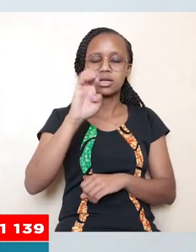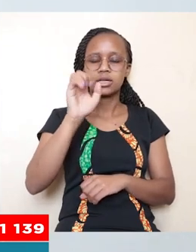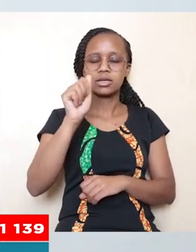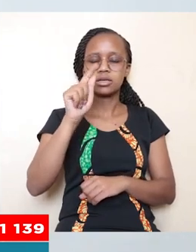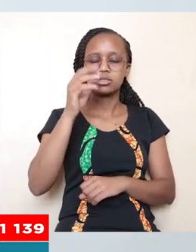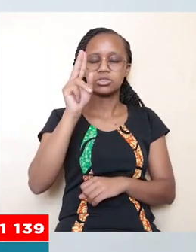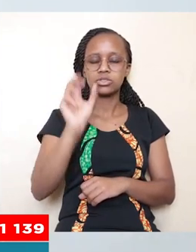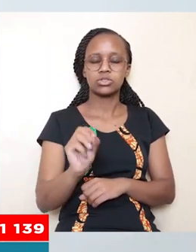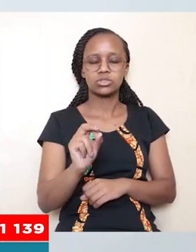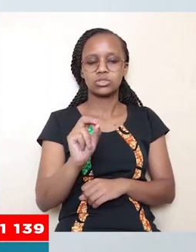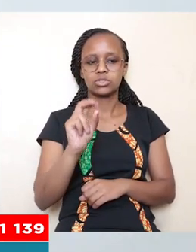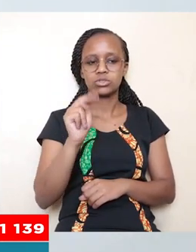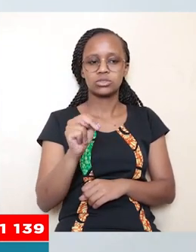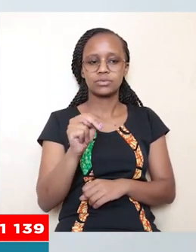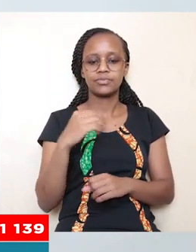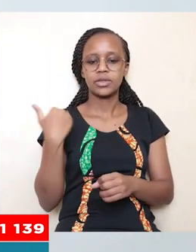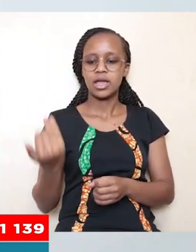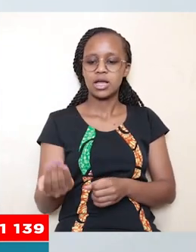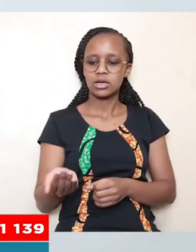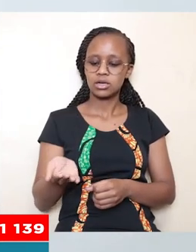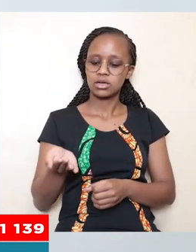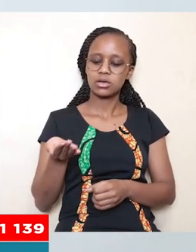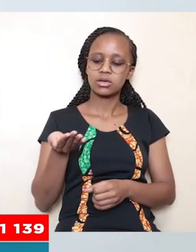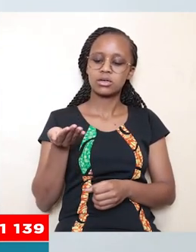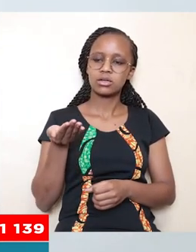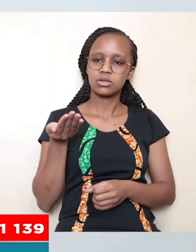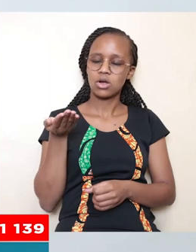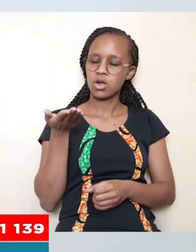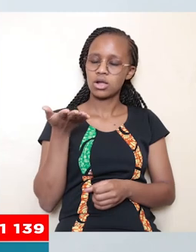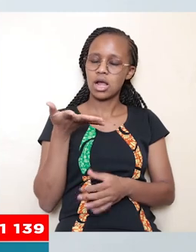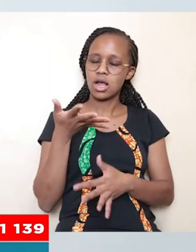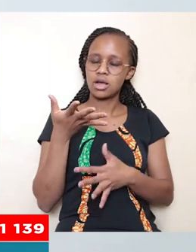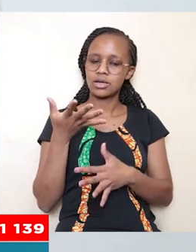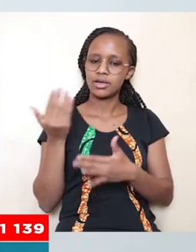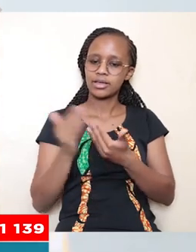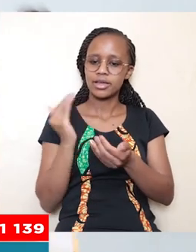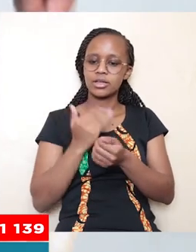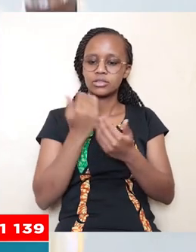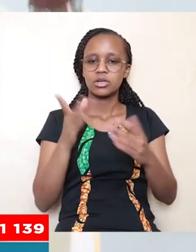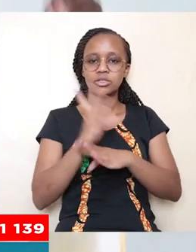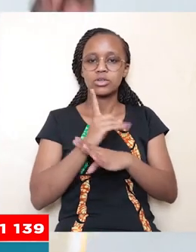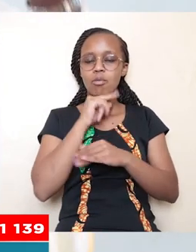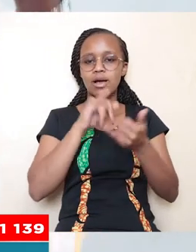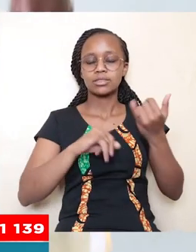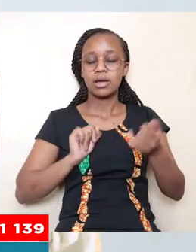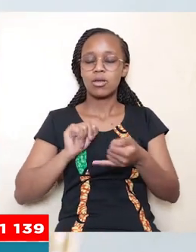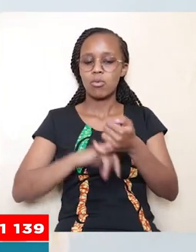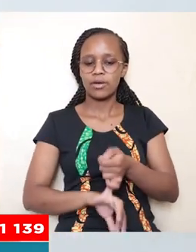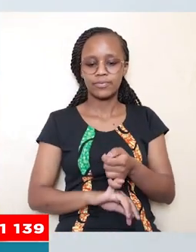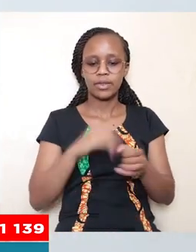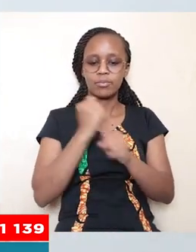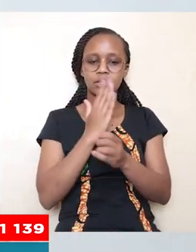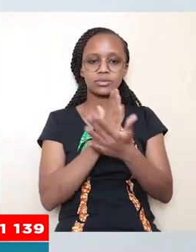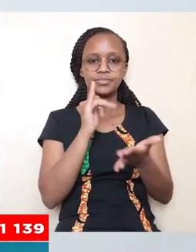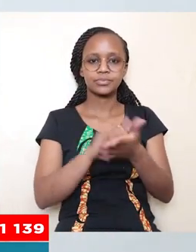here we are talking about raising a godly generation. It is the duty of a husband and wife to